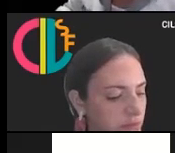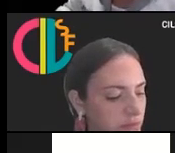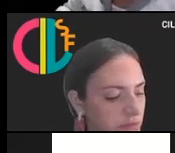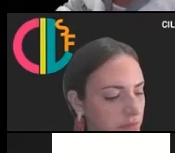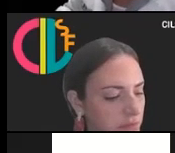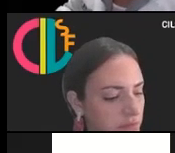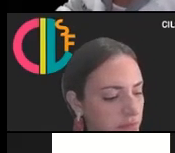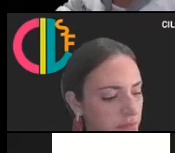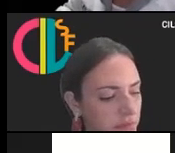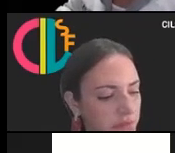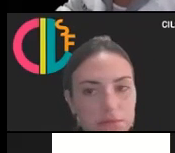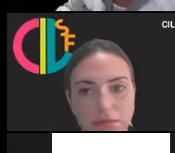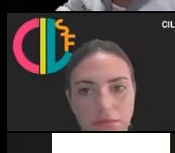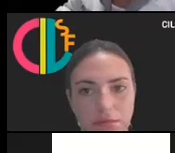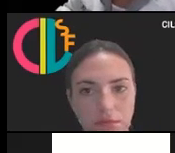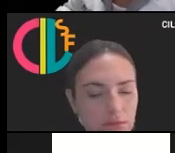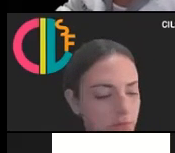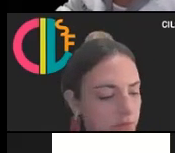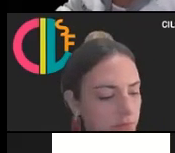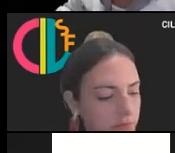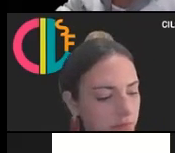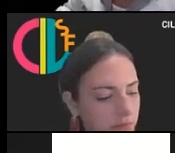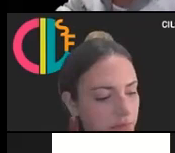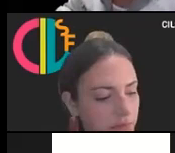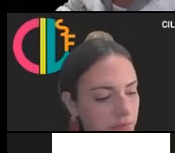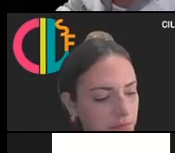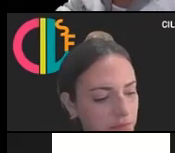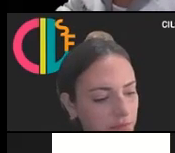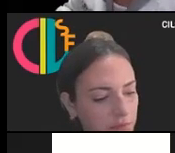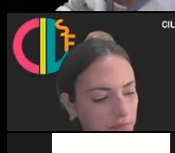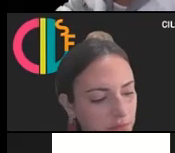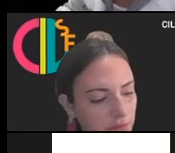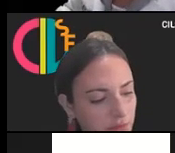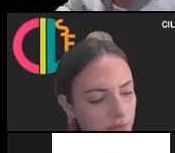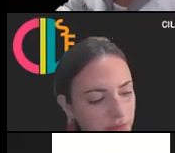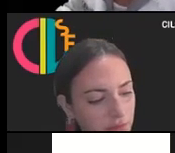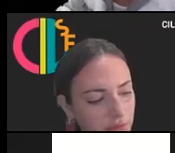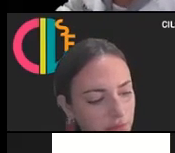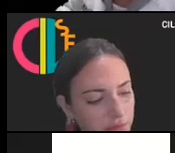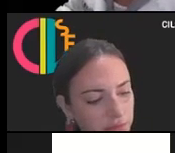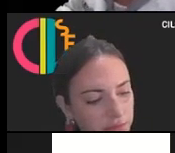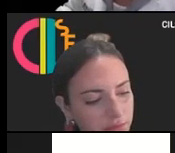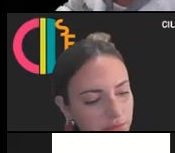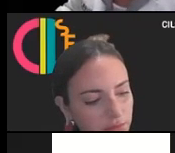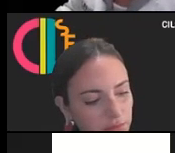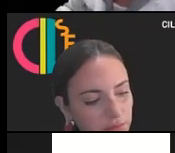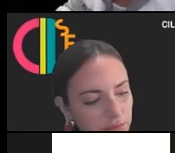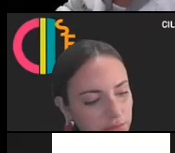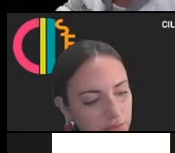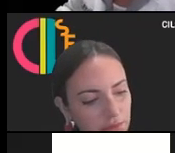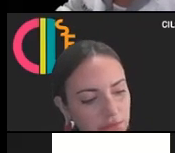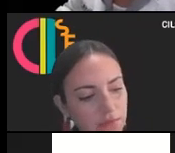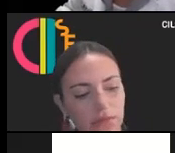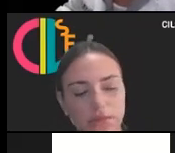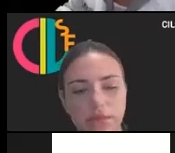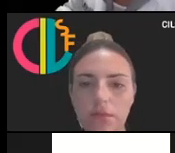distrust, sow misinformation, and leading to the crisis we get. There's a good reason why we were one of the worst countries in terms of COVID,